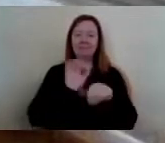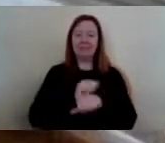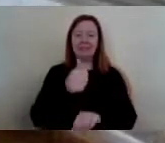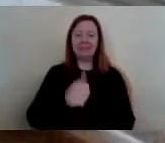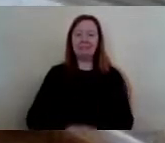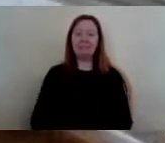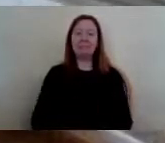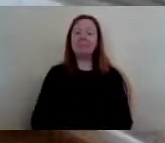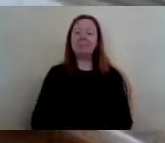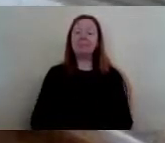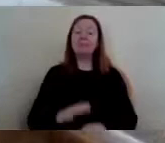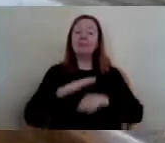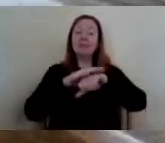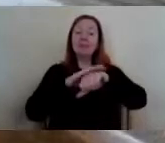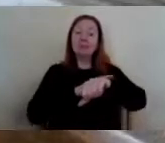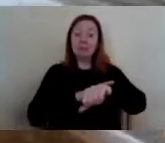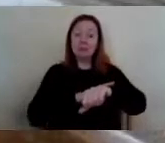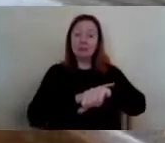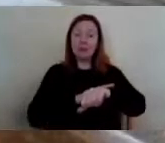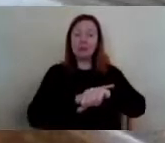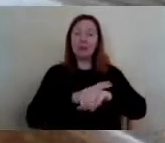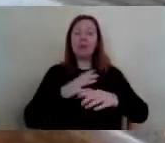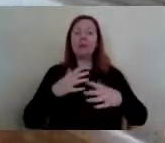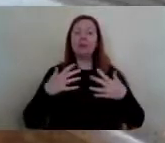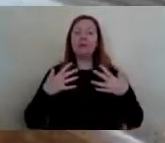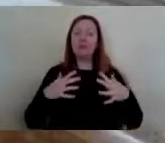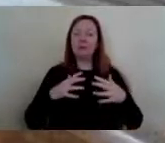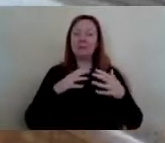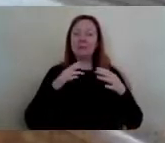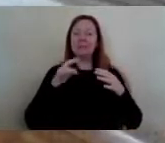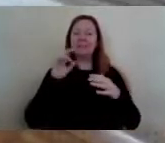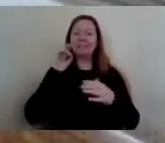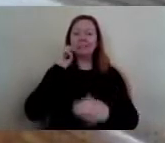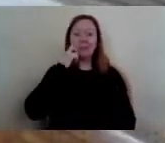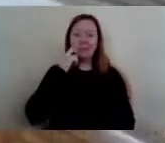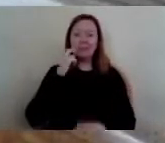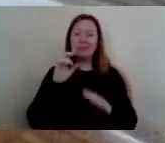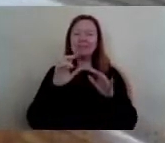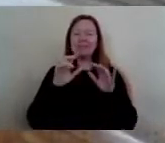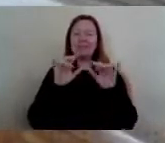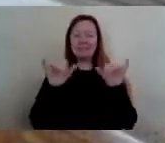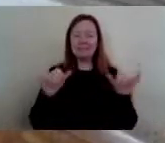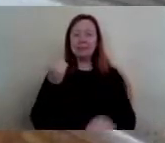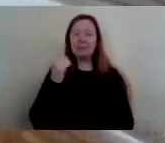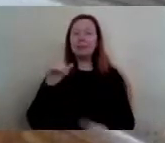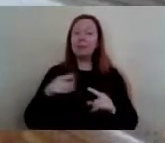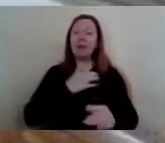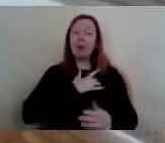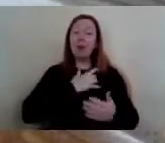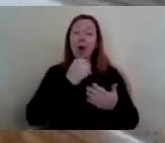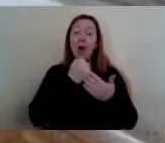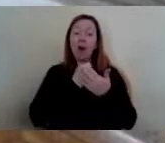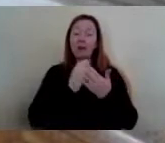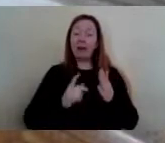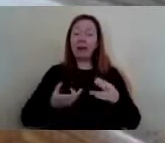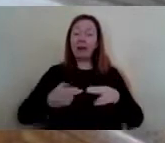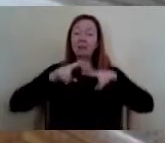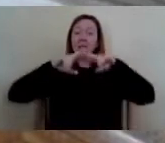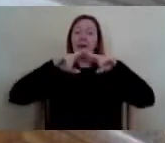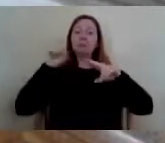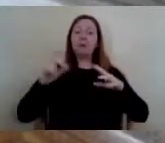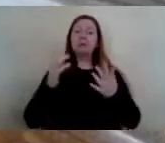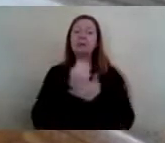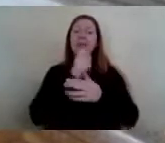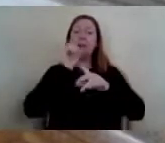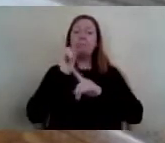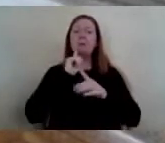right, let's slow down that nervous system a little bit. Once your heart rate comes up, which is great, sometimes we need to take a moment to kind of calm that